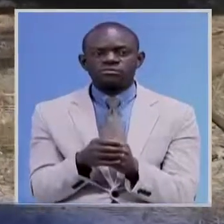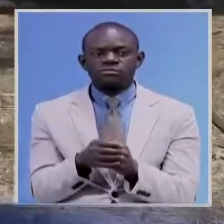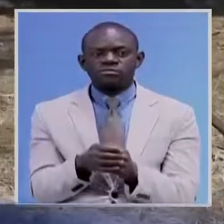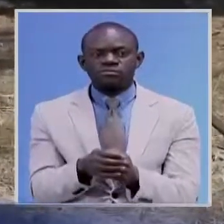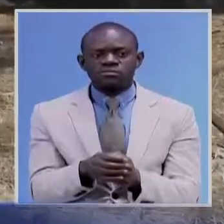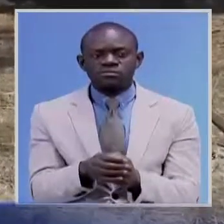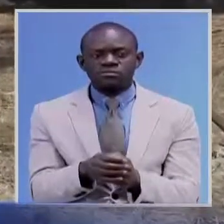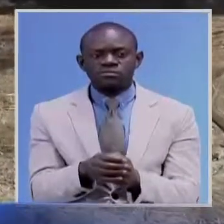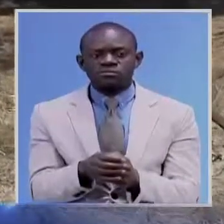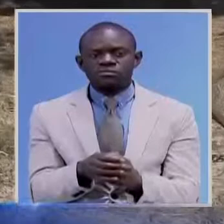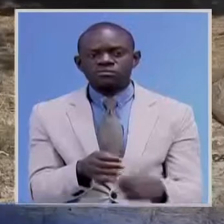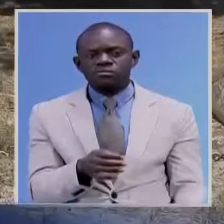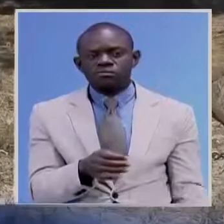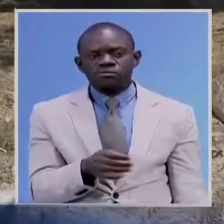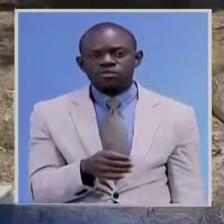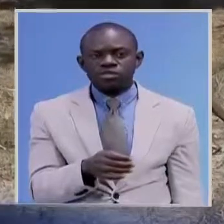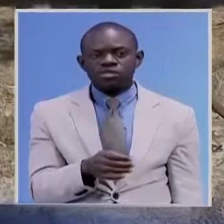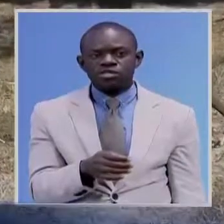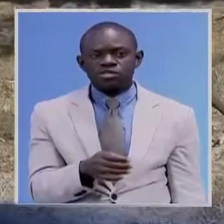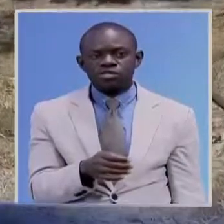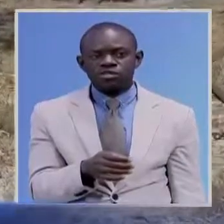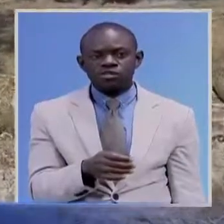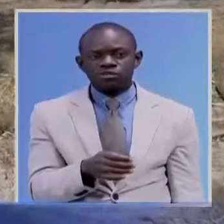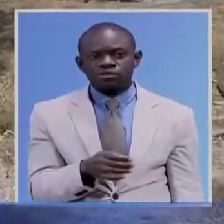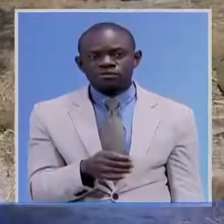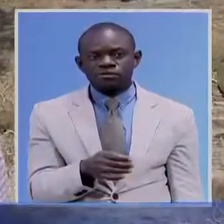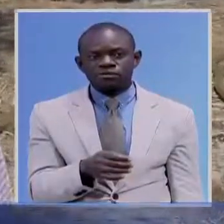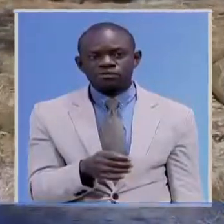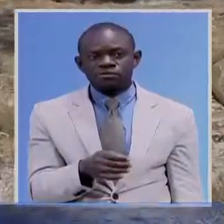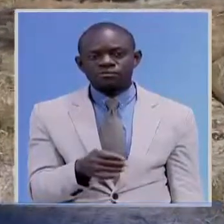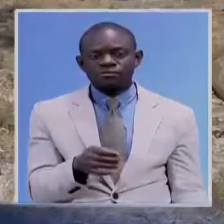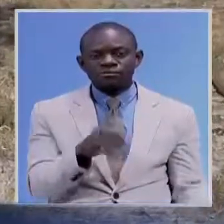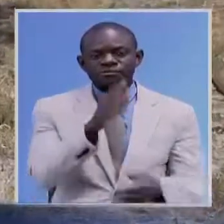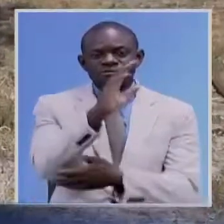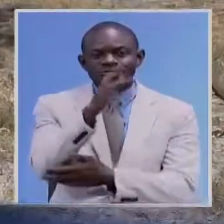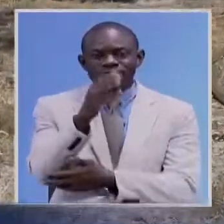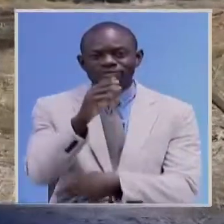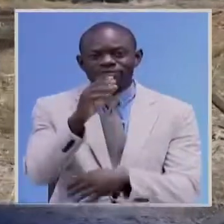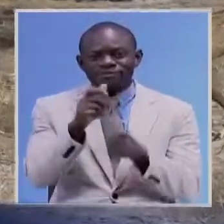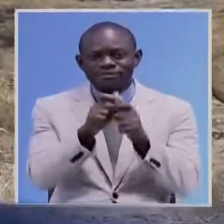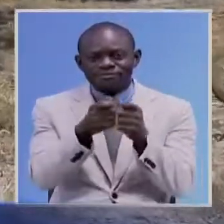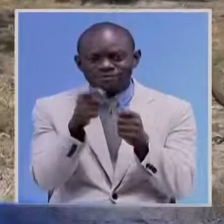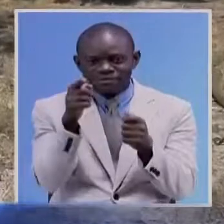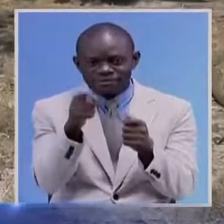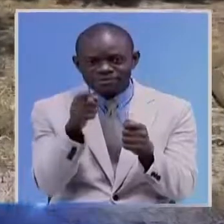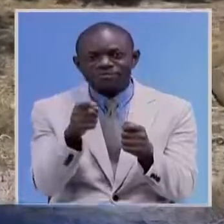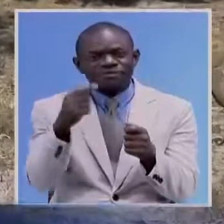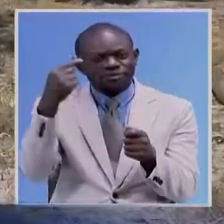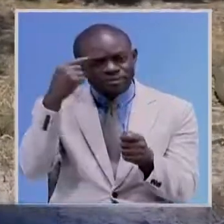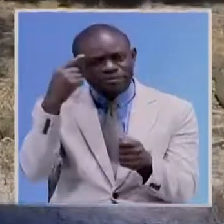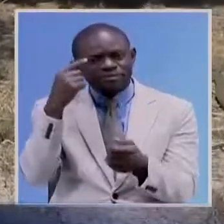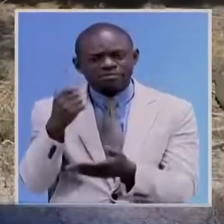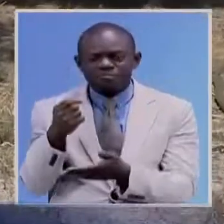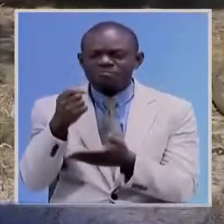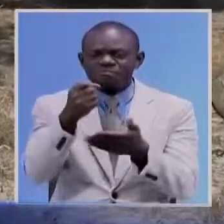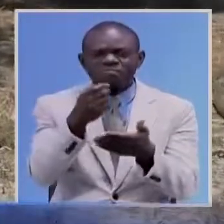huge investment that has gone into cashew nut and the commitment that government has